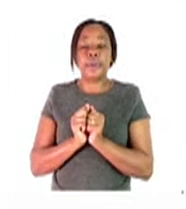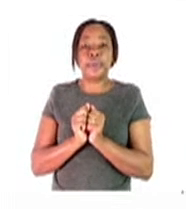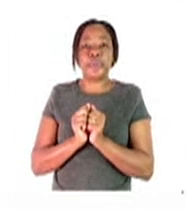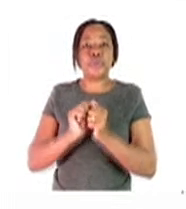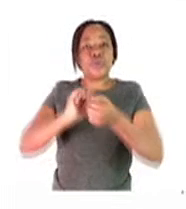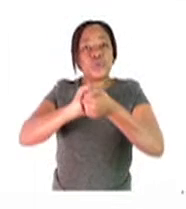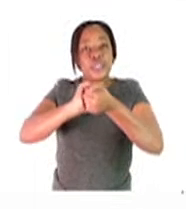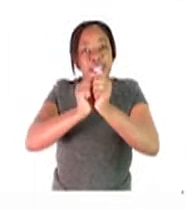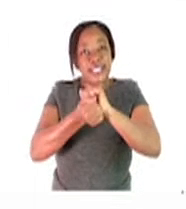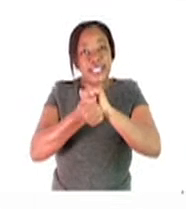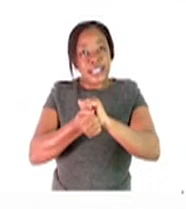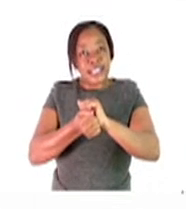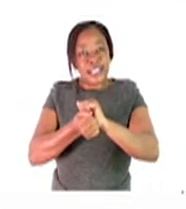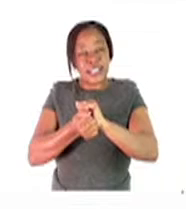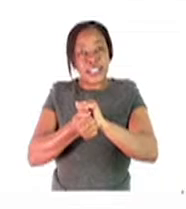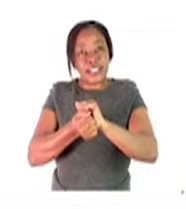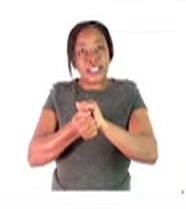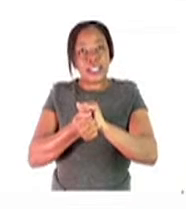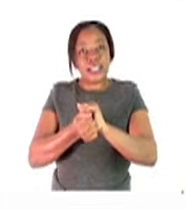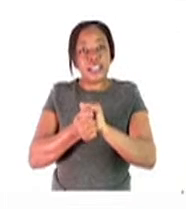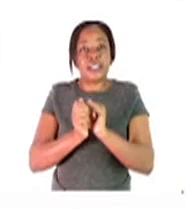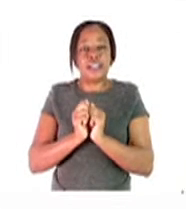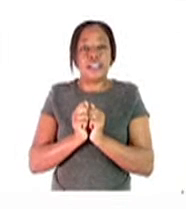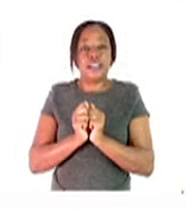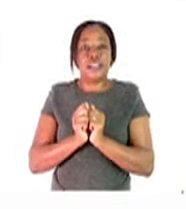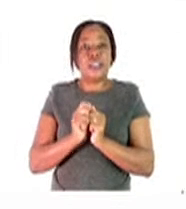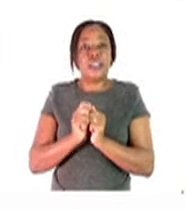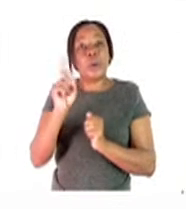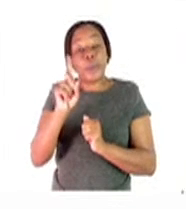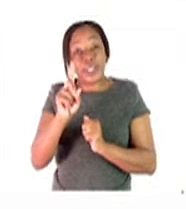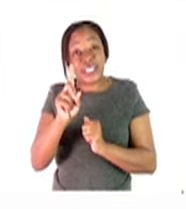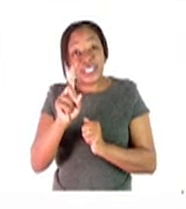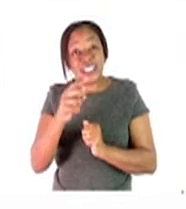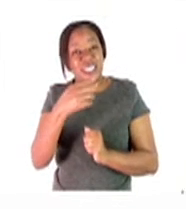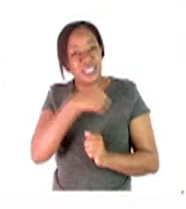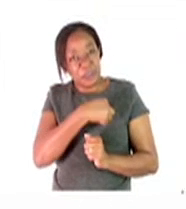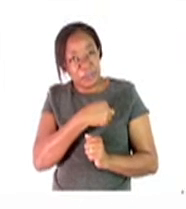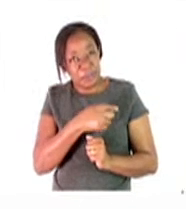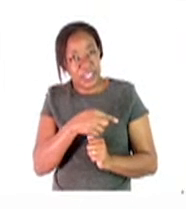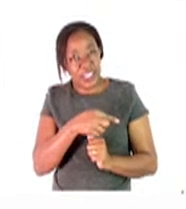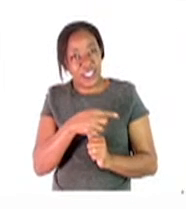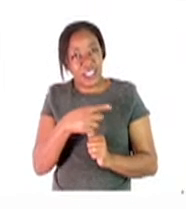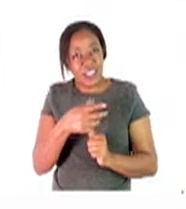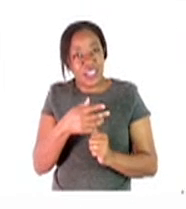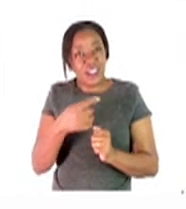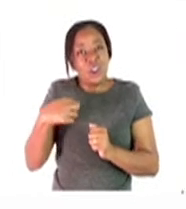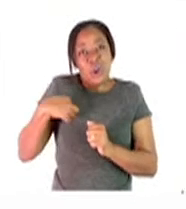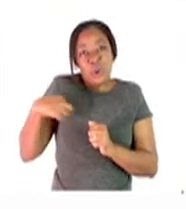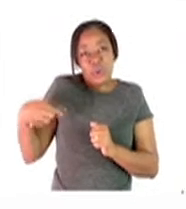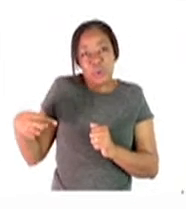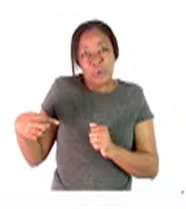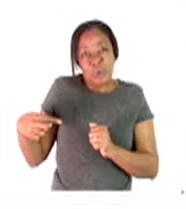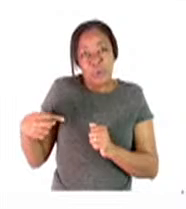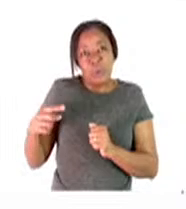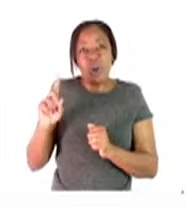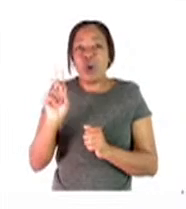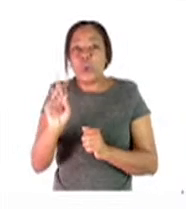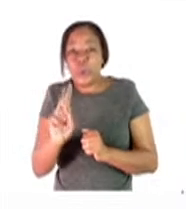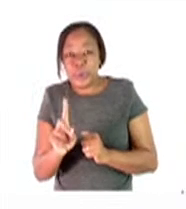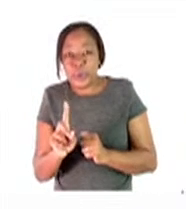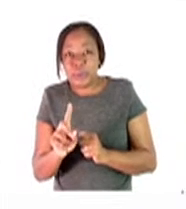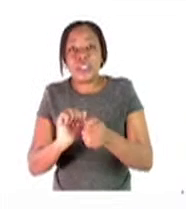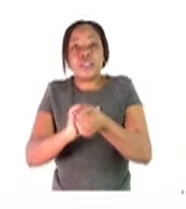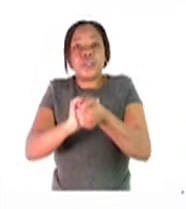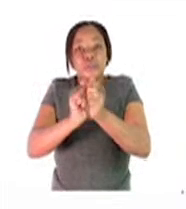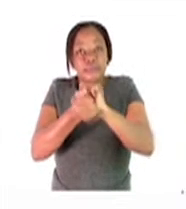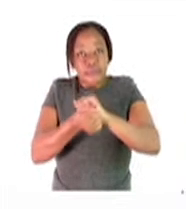peacock. Peacock is a masculine, is a male side. What about if it was a female? You change that word. You are going